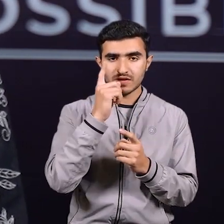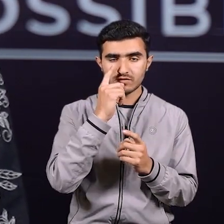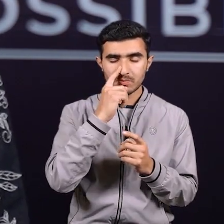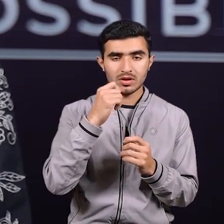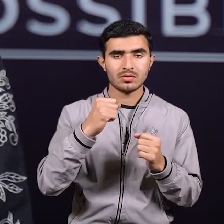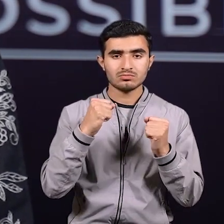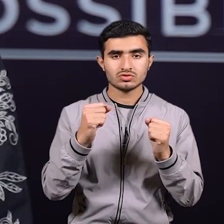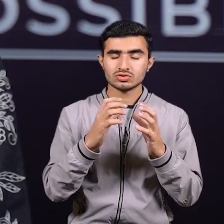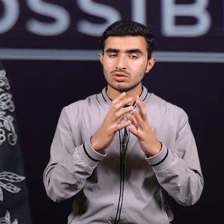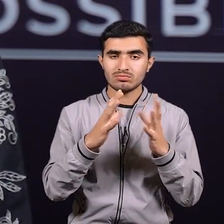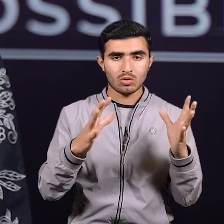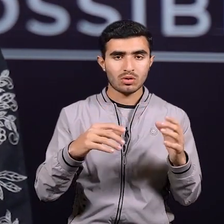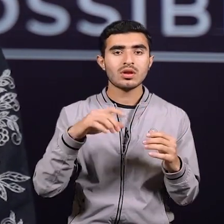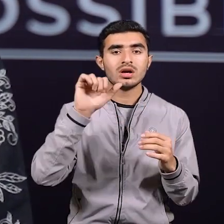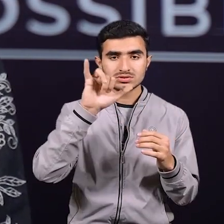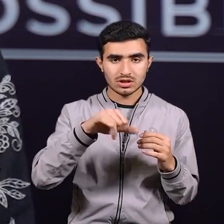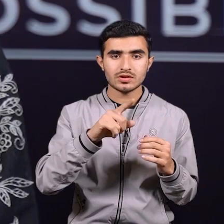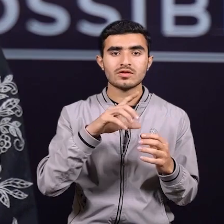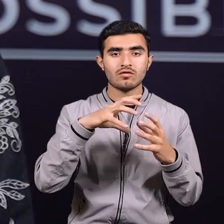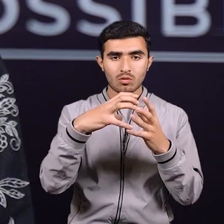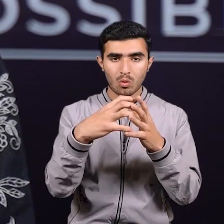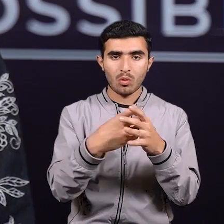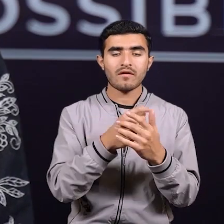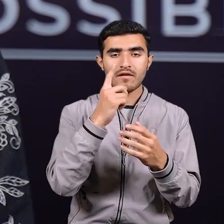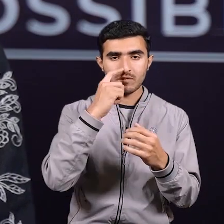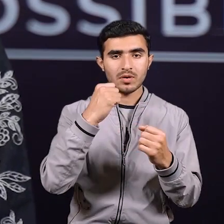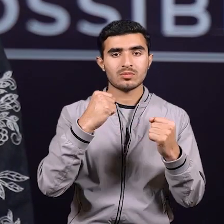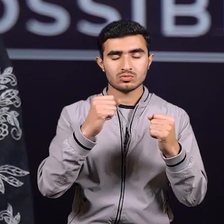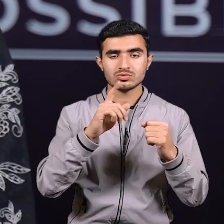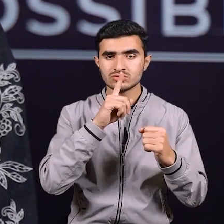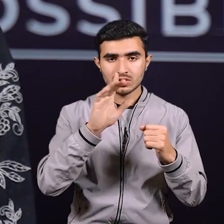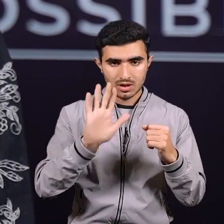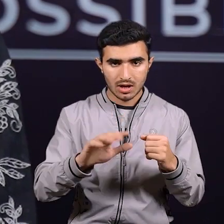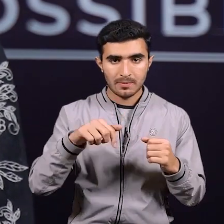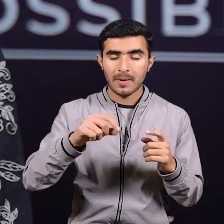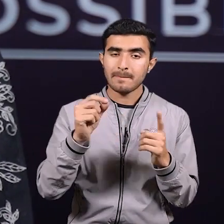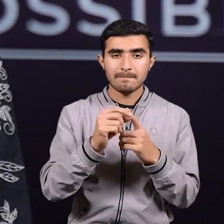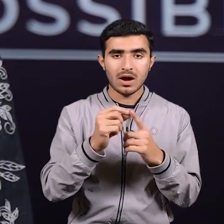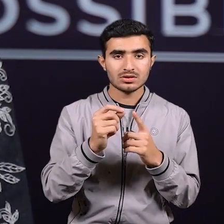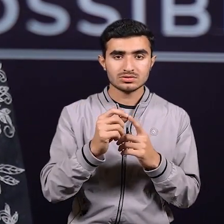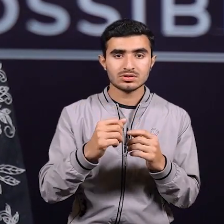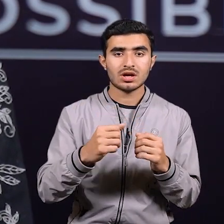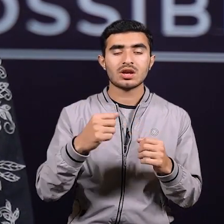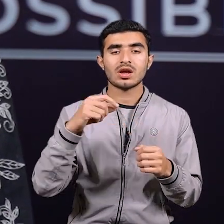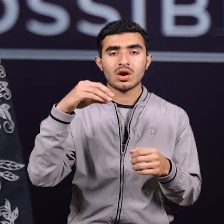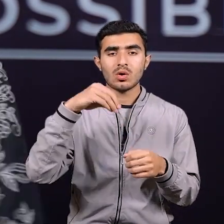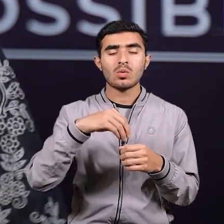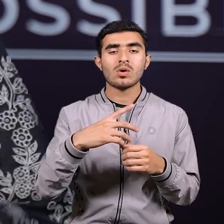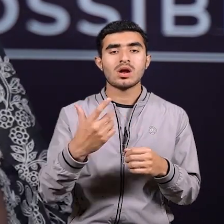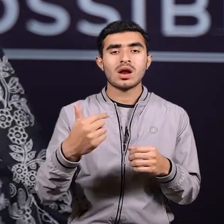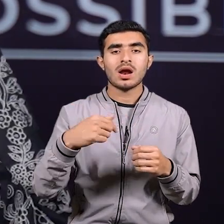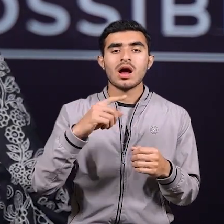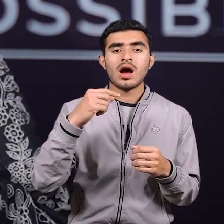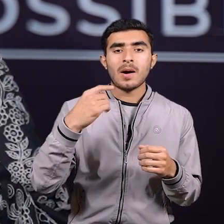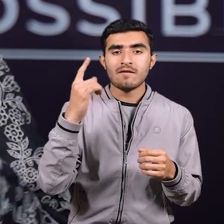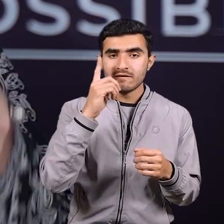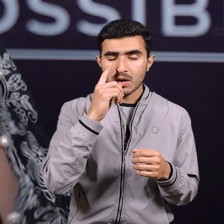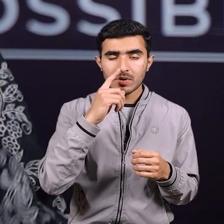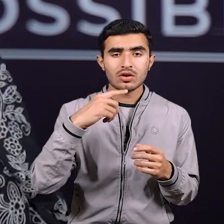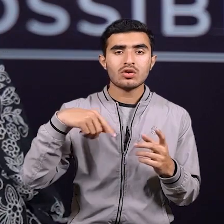women, especially as Pakistani women. Women all around the world go through this as well, but we as Pakistani women, there is a lot